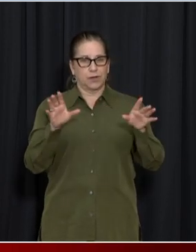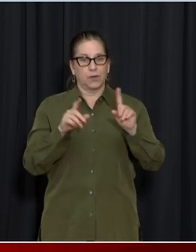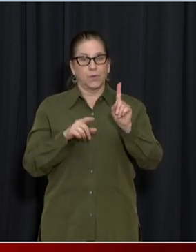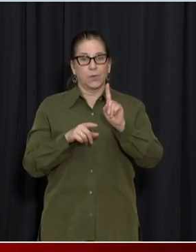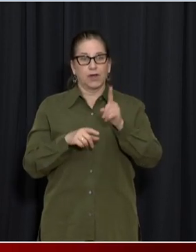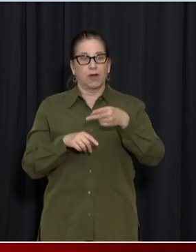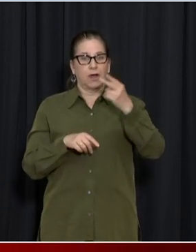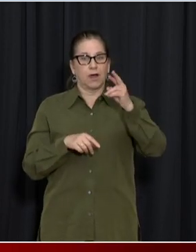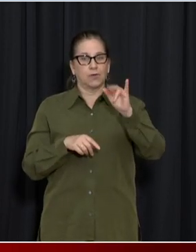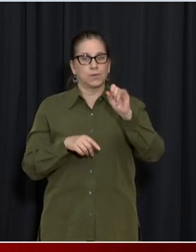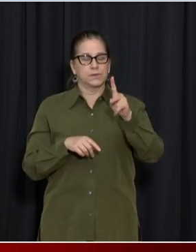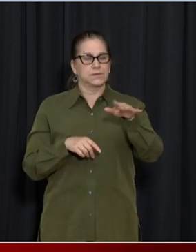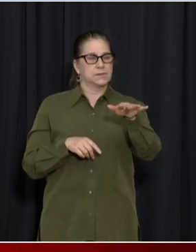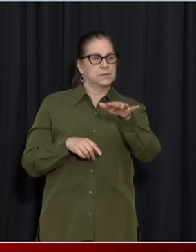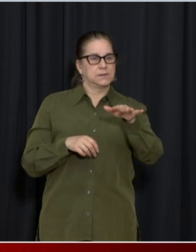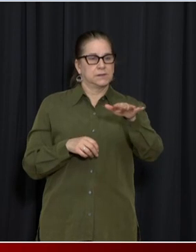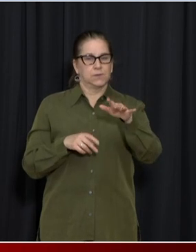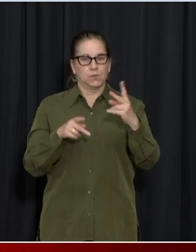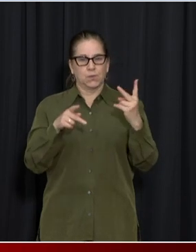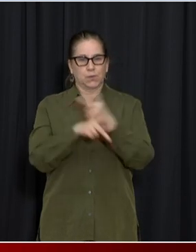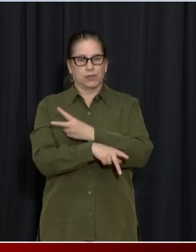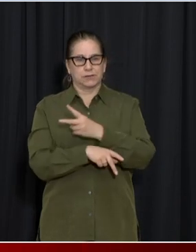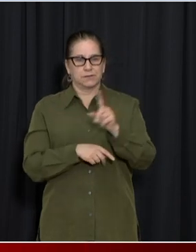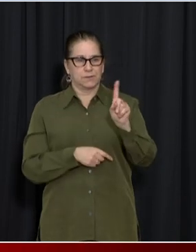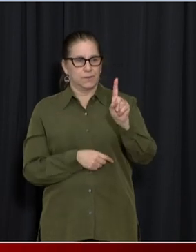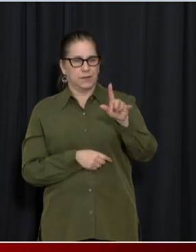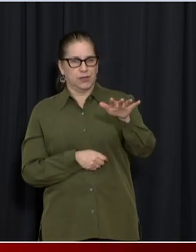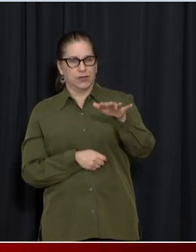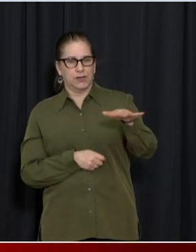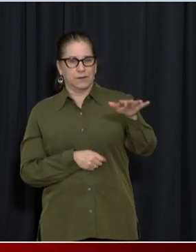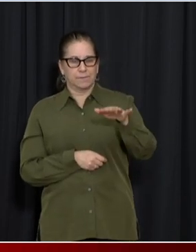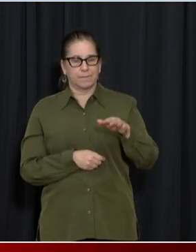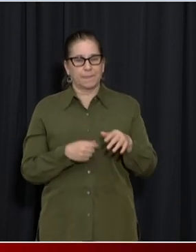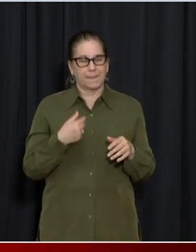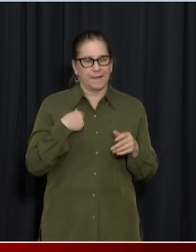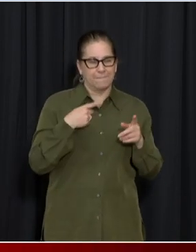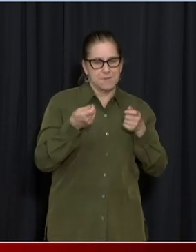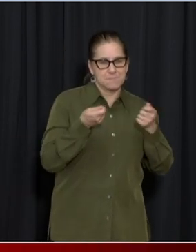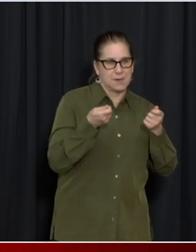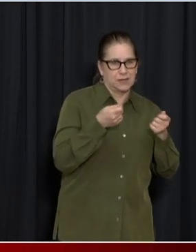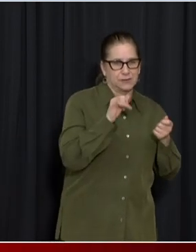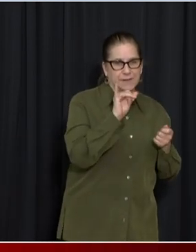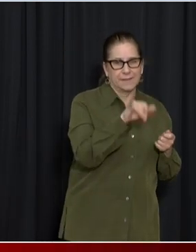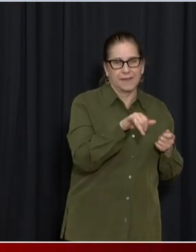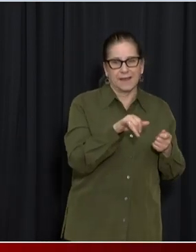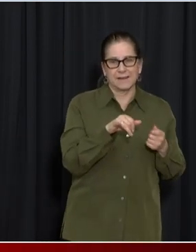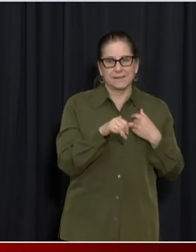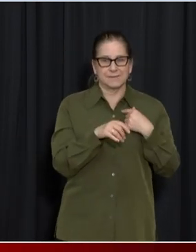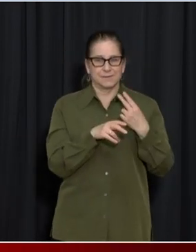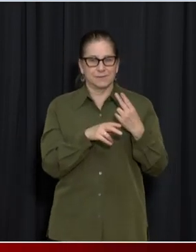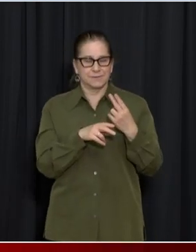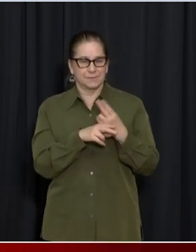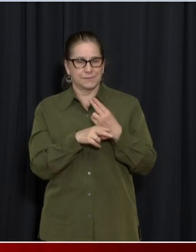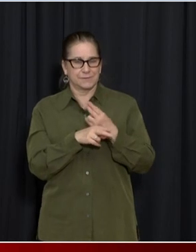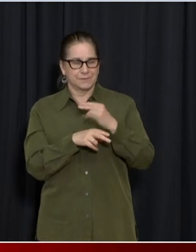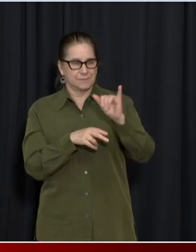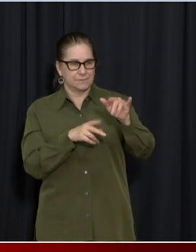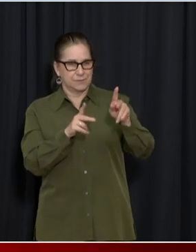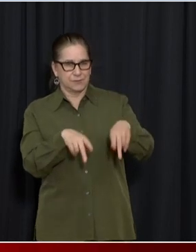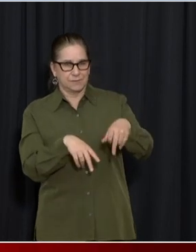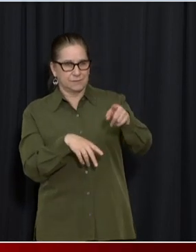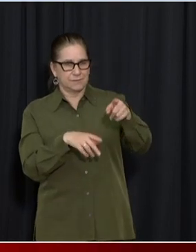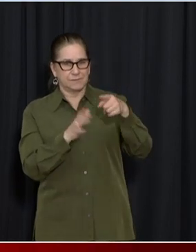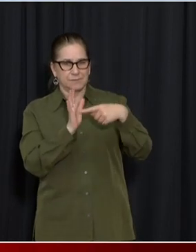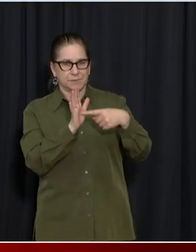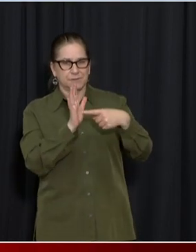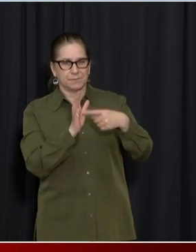our community. So managing the pandemic by symptom onset date is a lot more useful than managing the pandemic